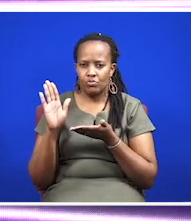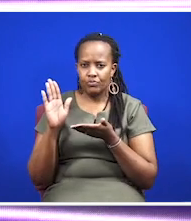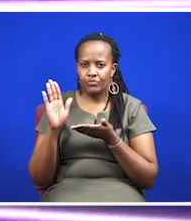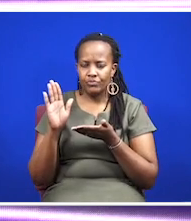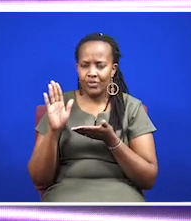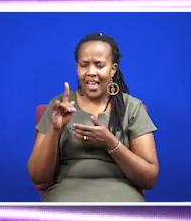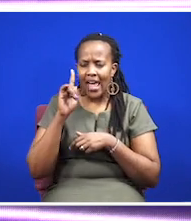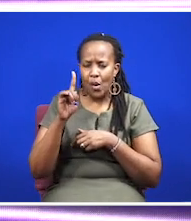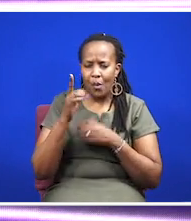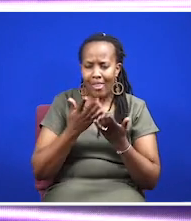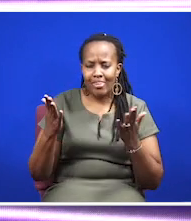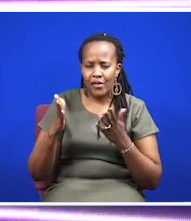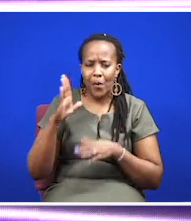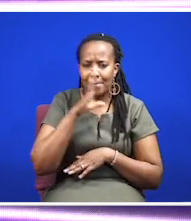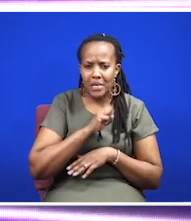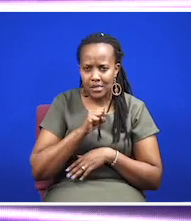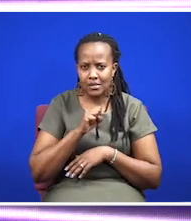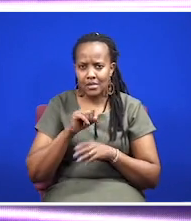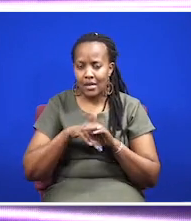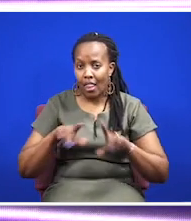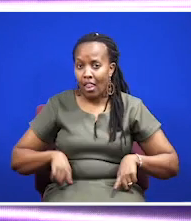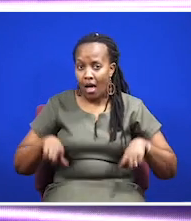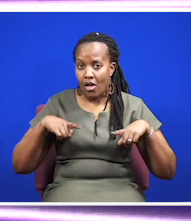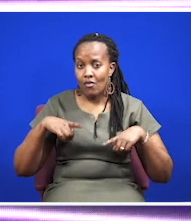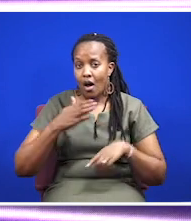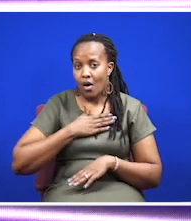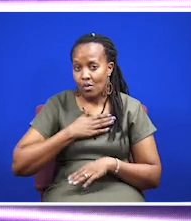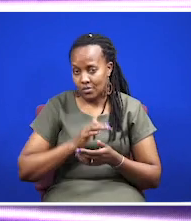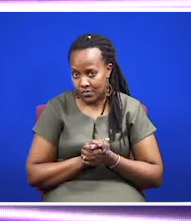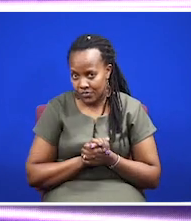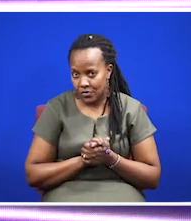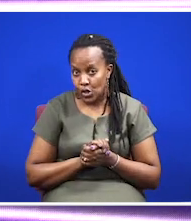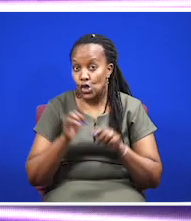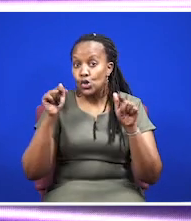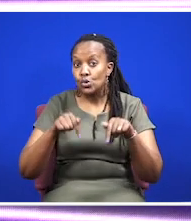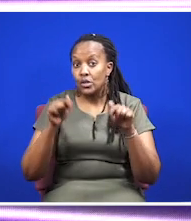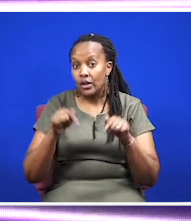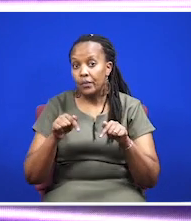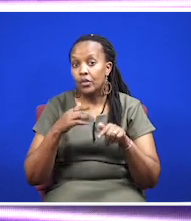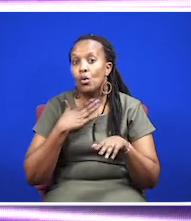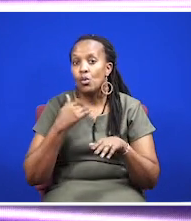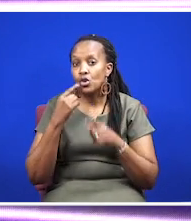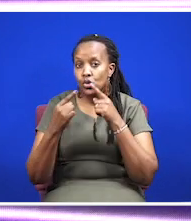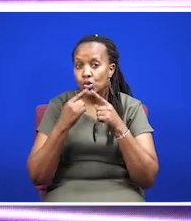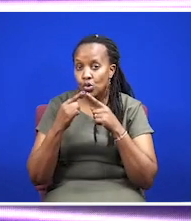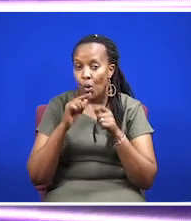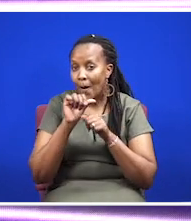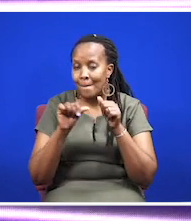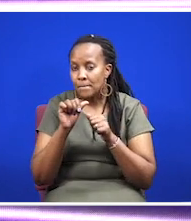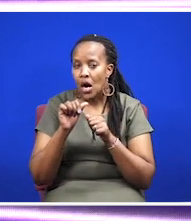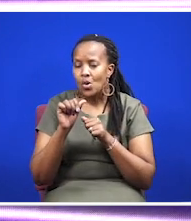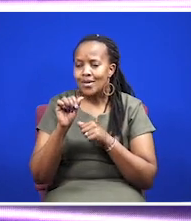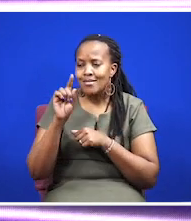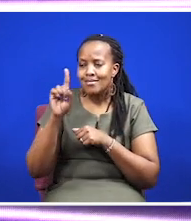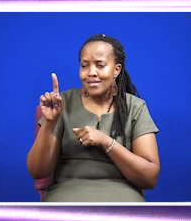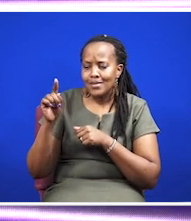lives, and something that would make our lives much richer. And so today we want to talk about this